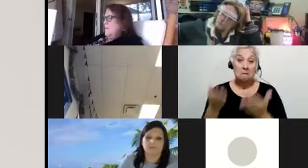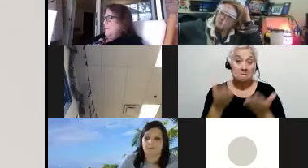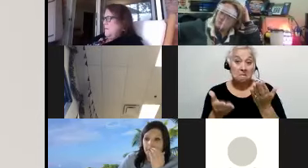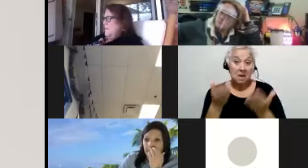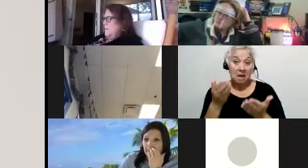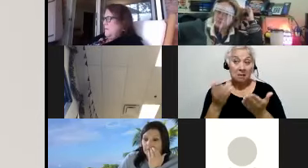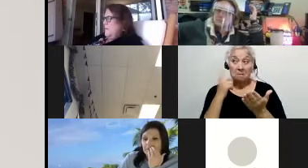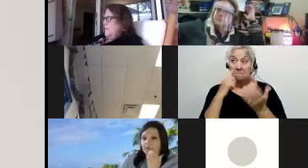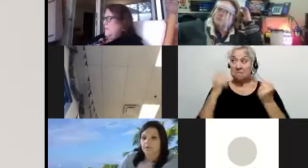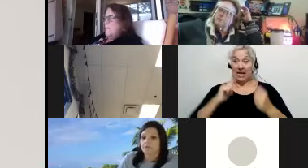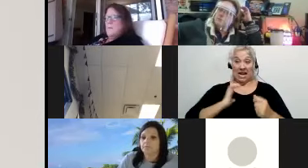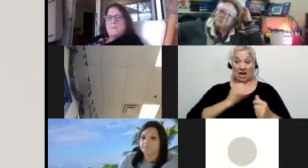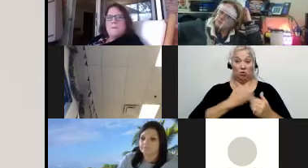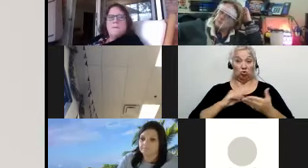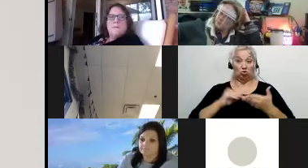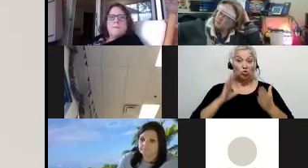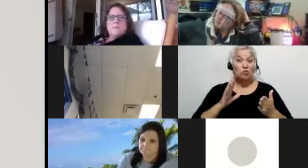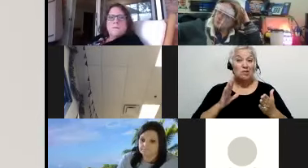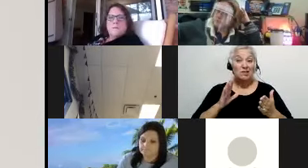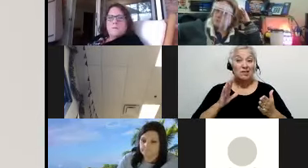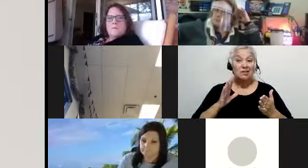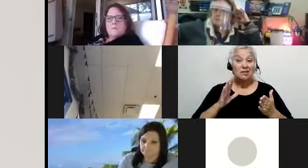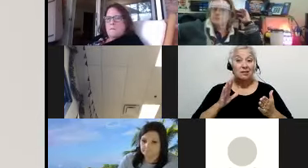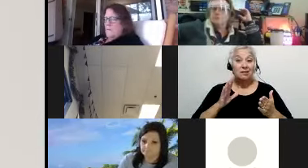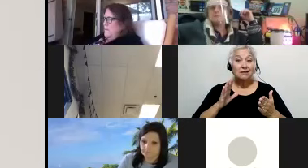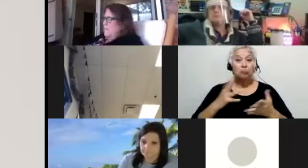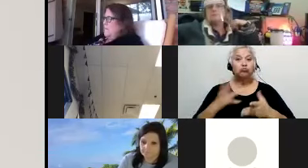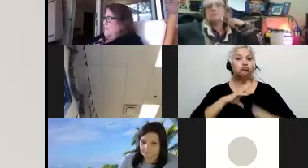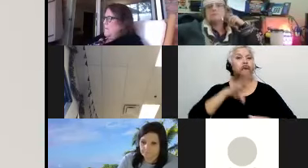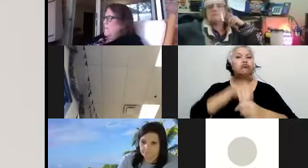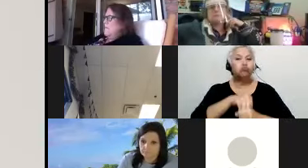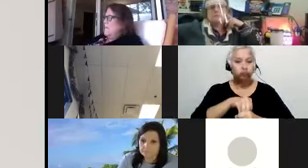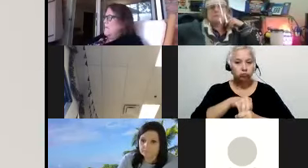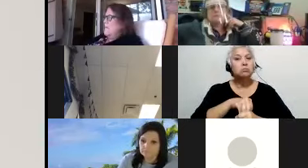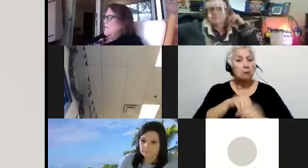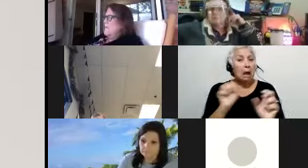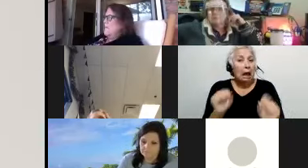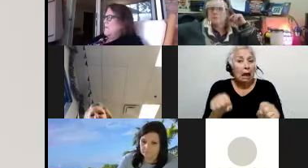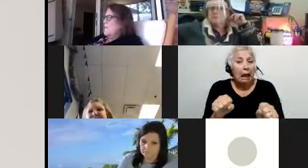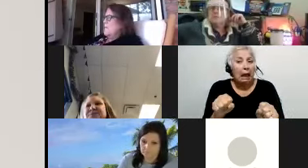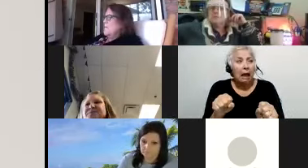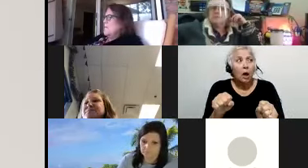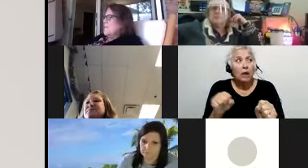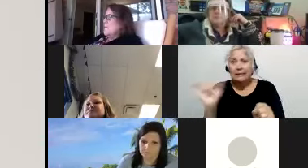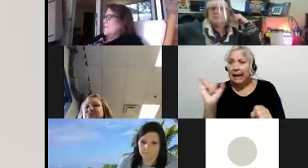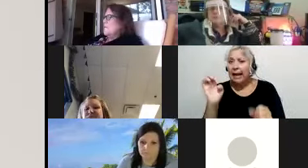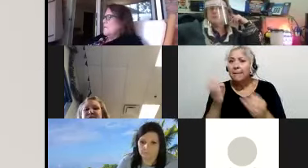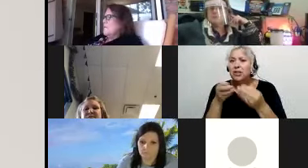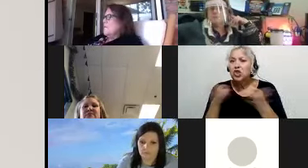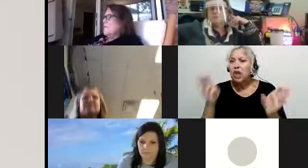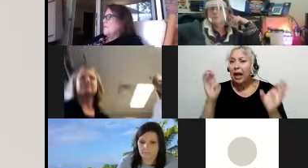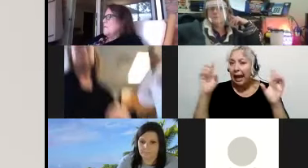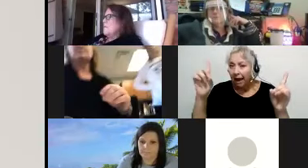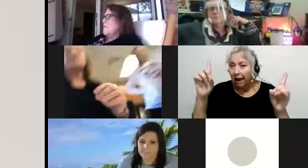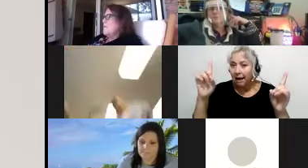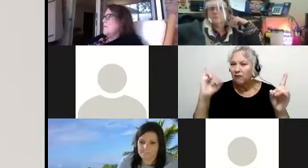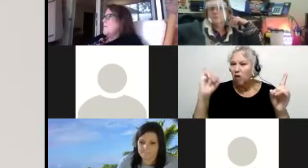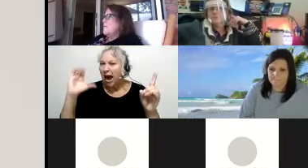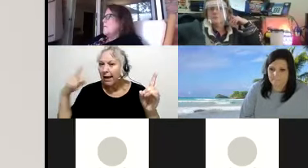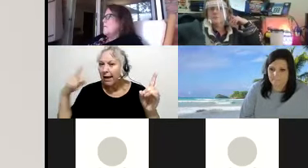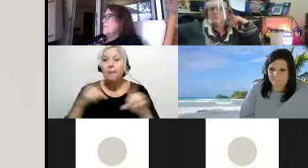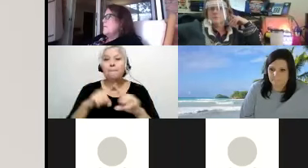for most of our students, they're going to be able to participate and do what the Gen Ed's doing for ICAP, but we always want to be